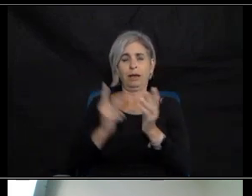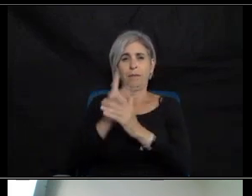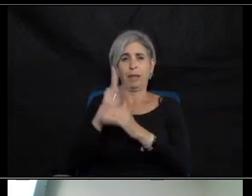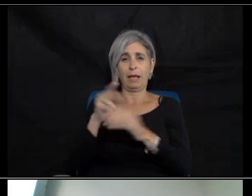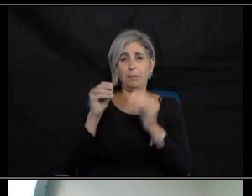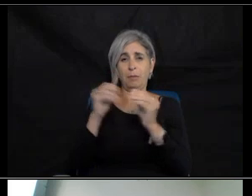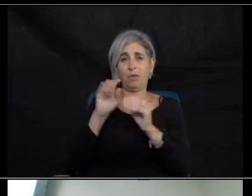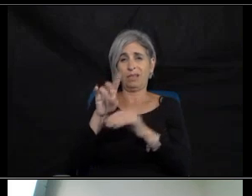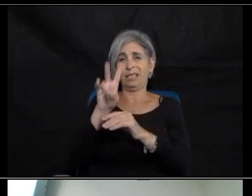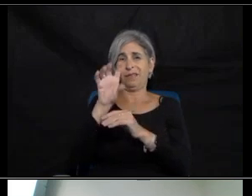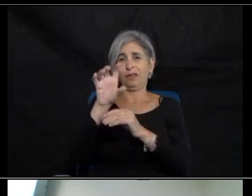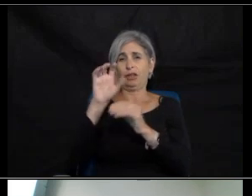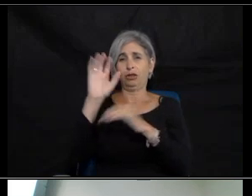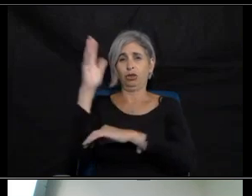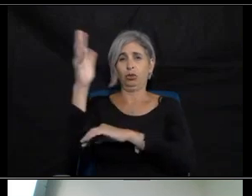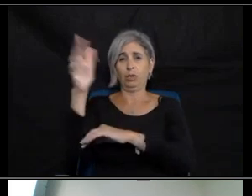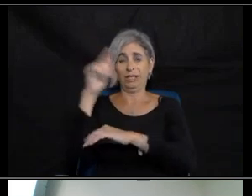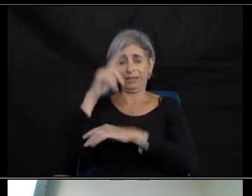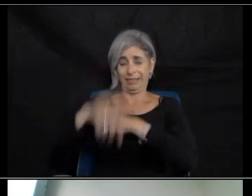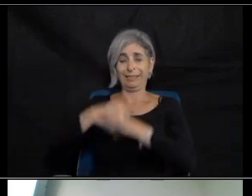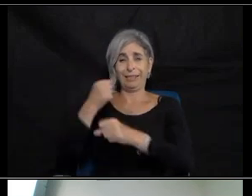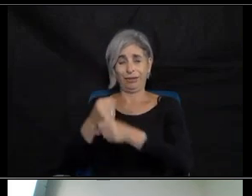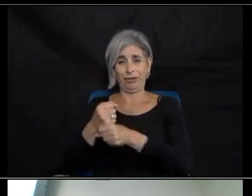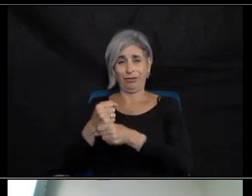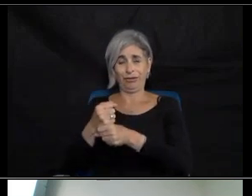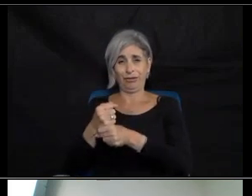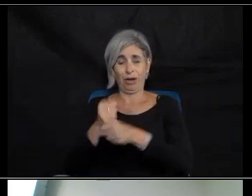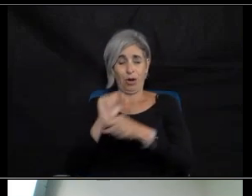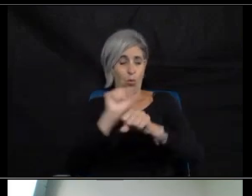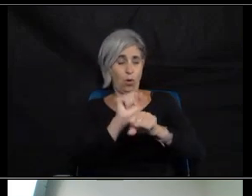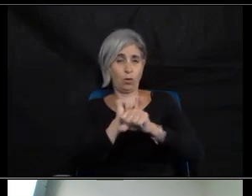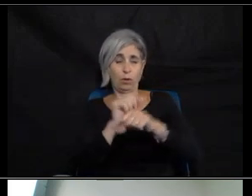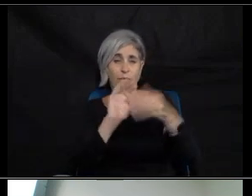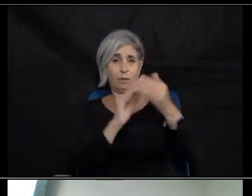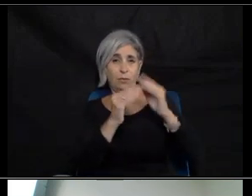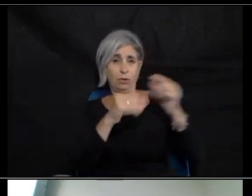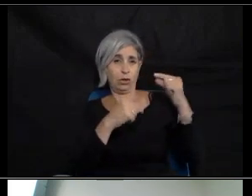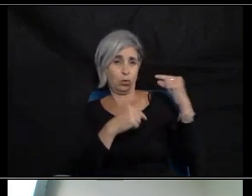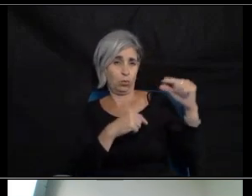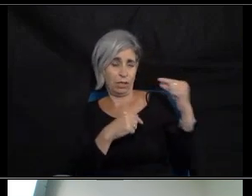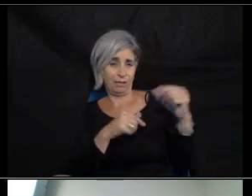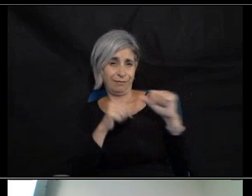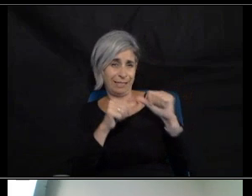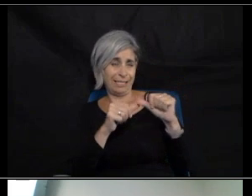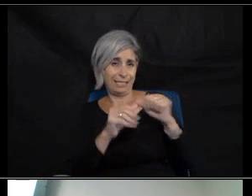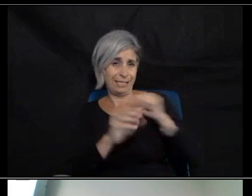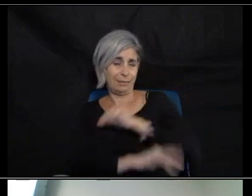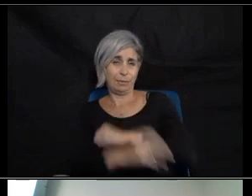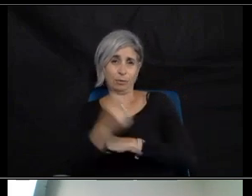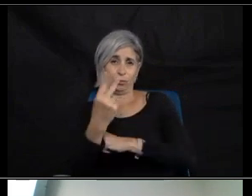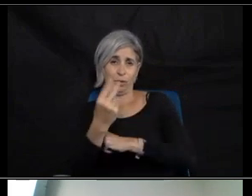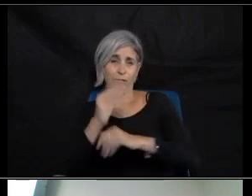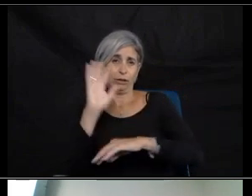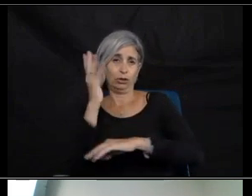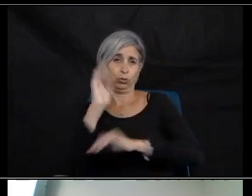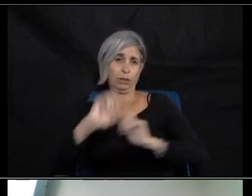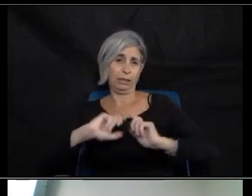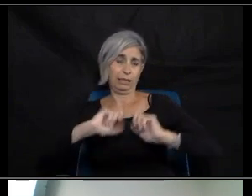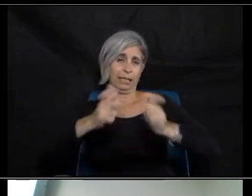trees already this fiscal year. And our work with Community Greening continues. As I mentioned, on September 12th, we have a tree giveaway